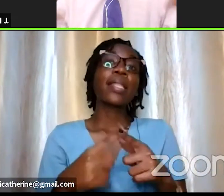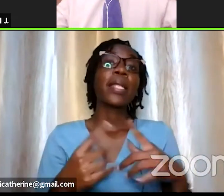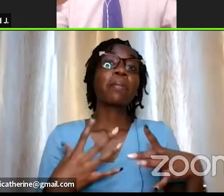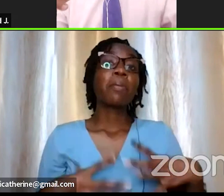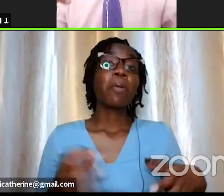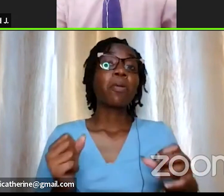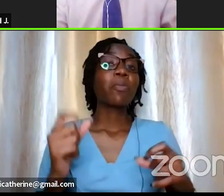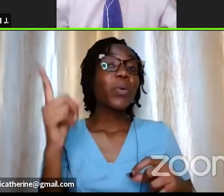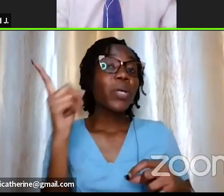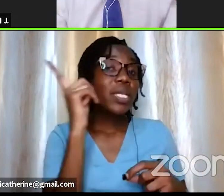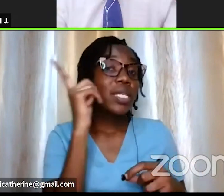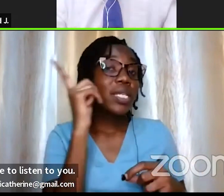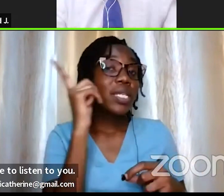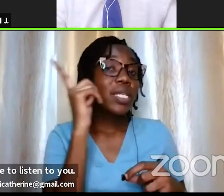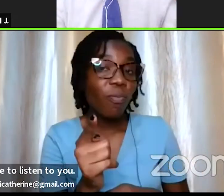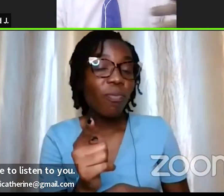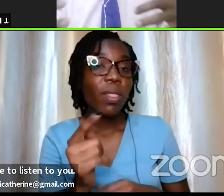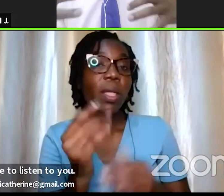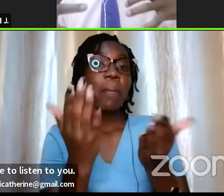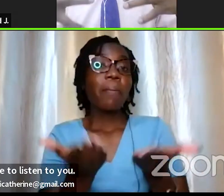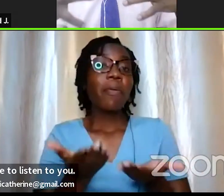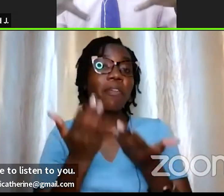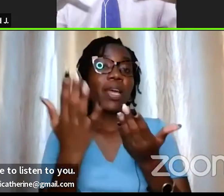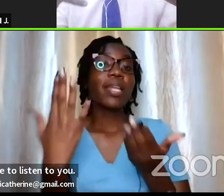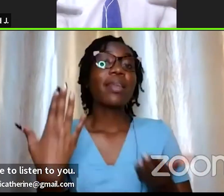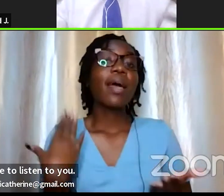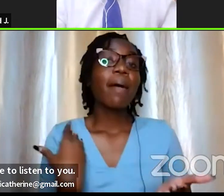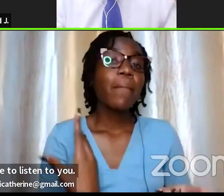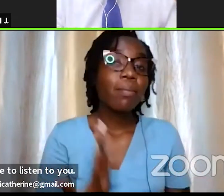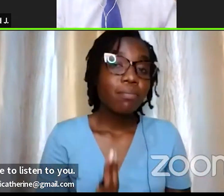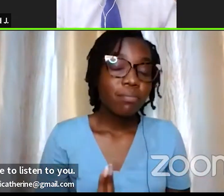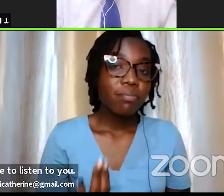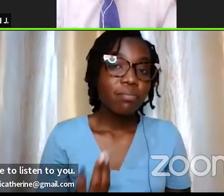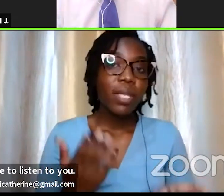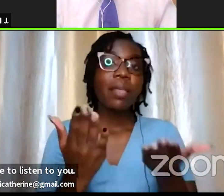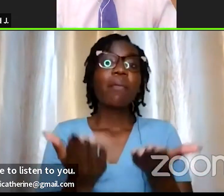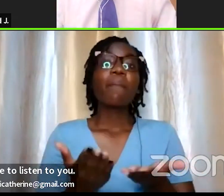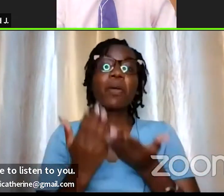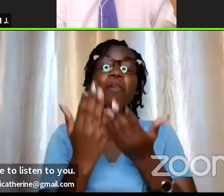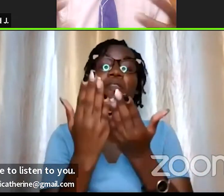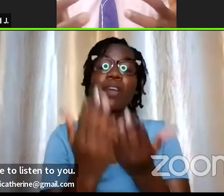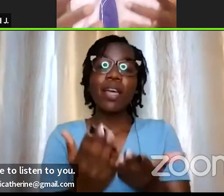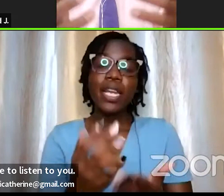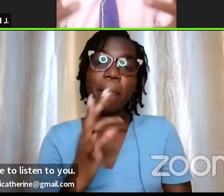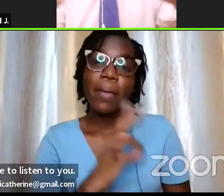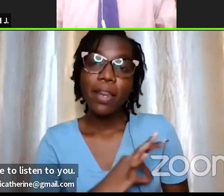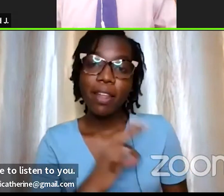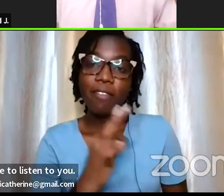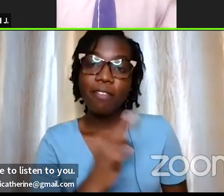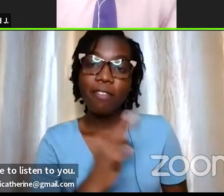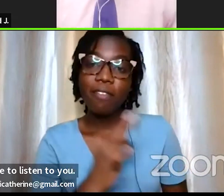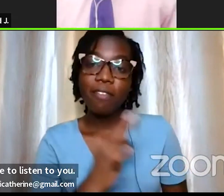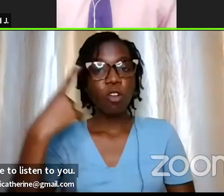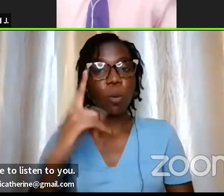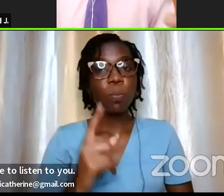you, provide the numbers, provide the benefits of the